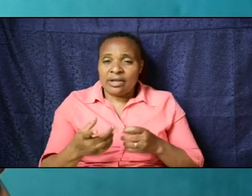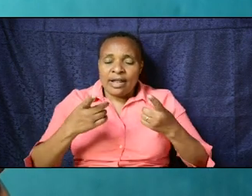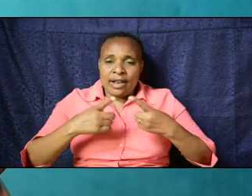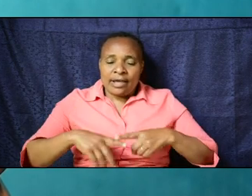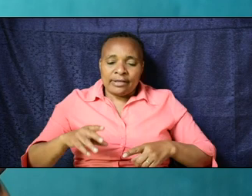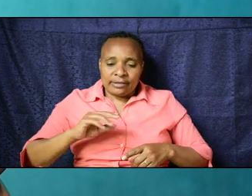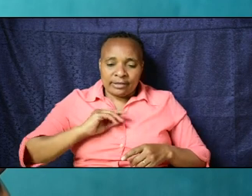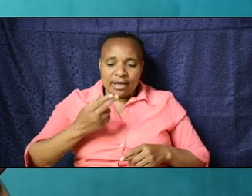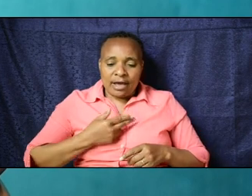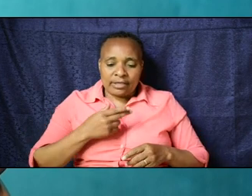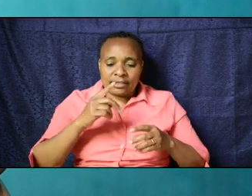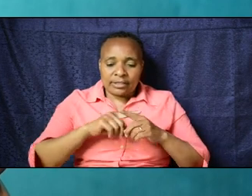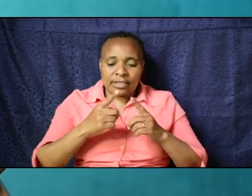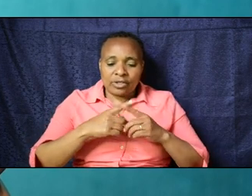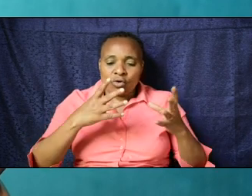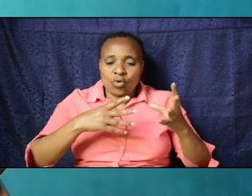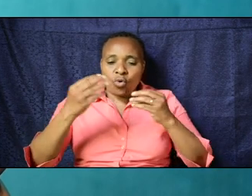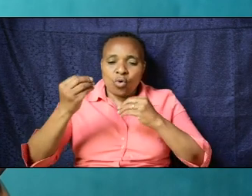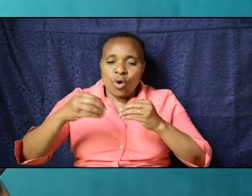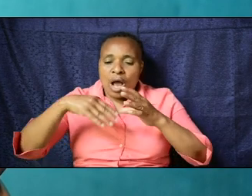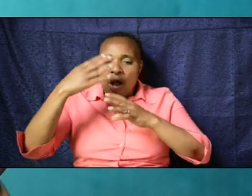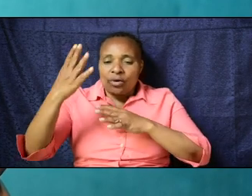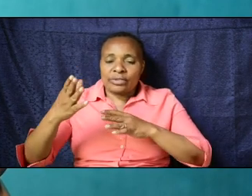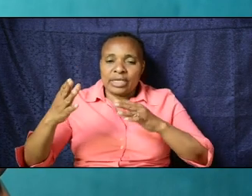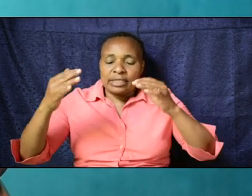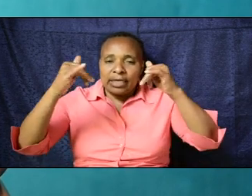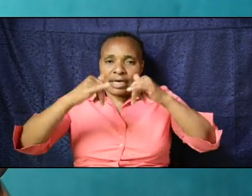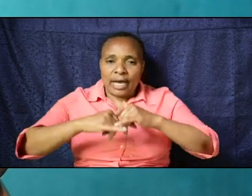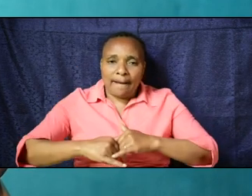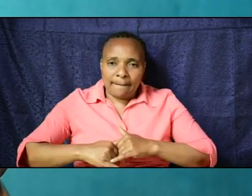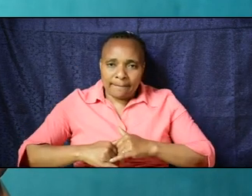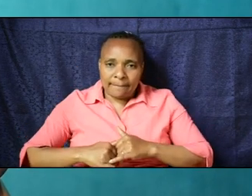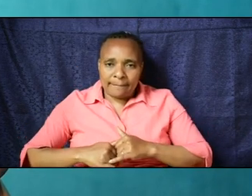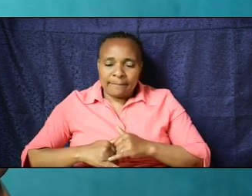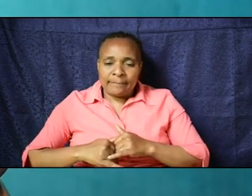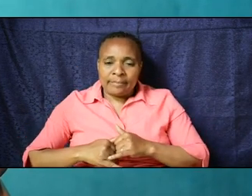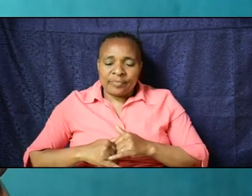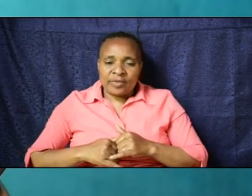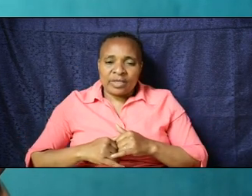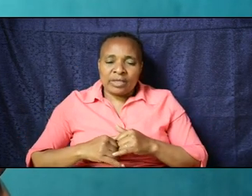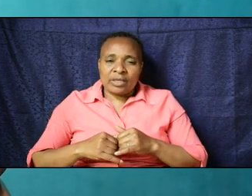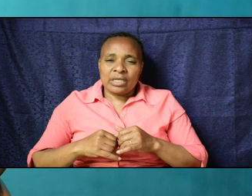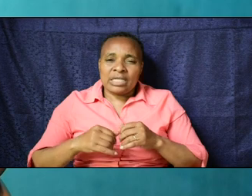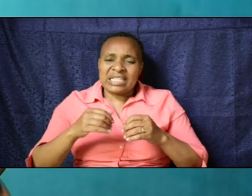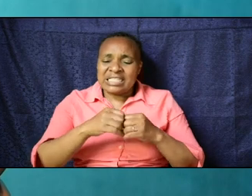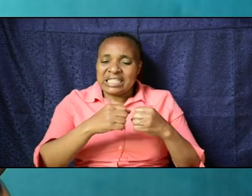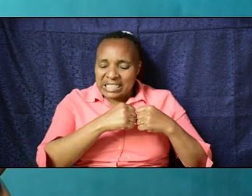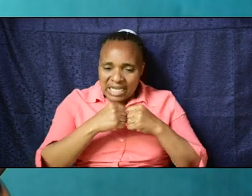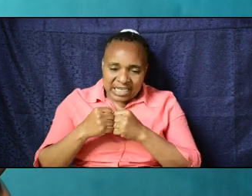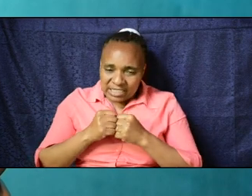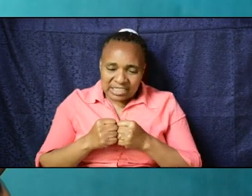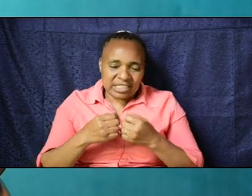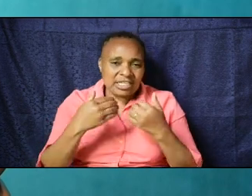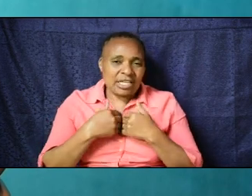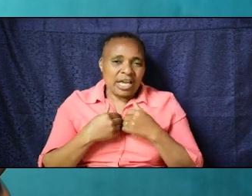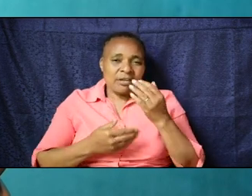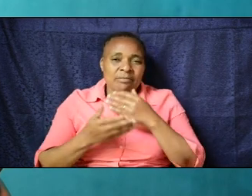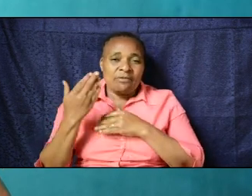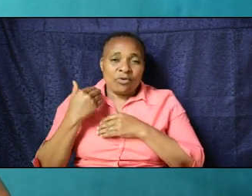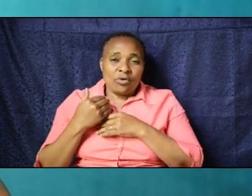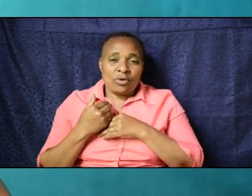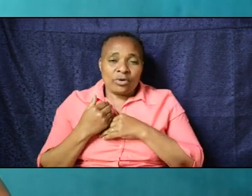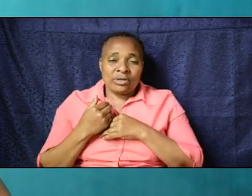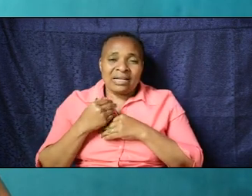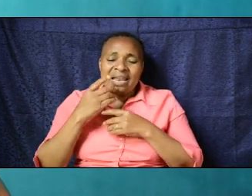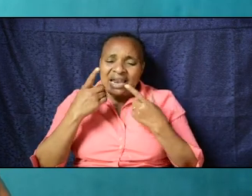let us then go outside the camp, bearing the disgrace he bore. Amen. Let's be